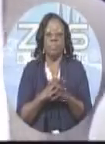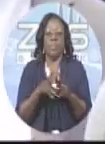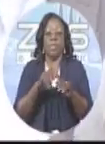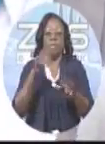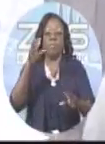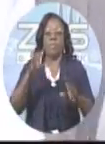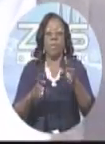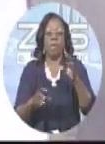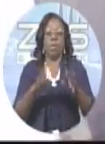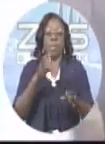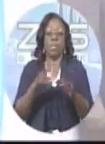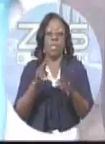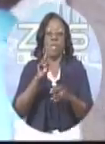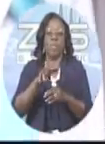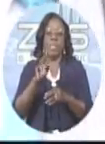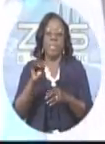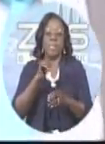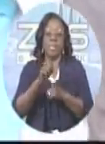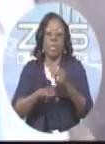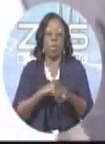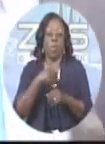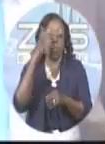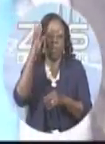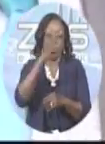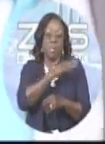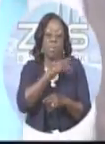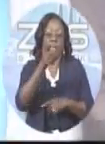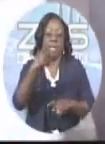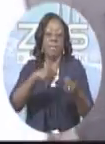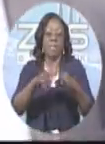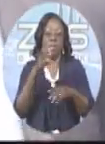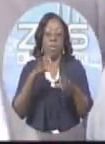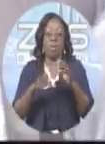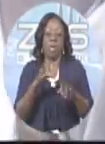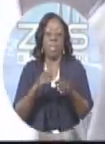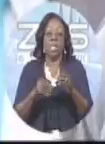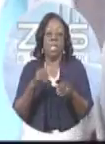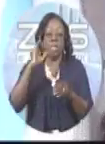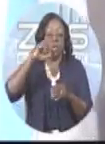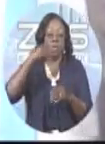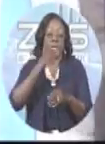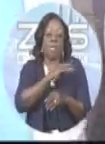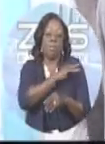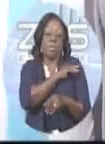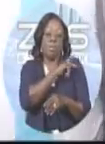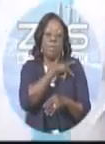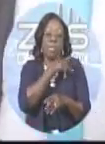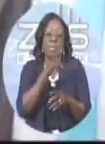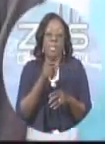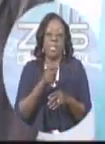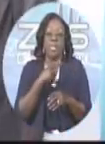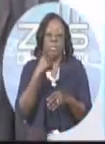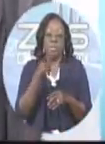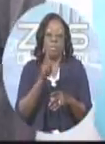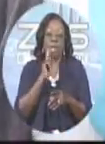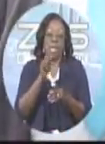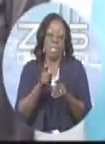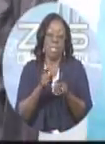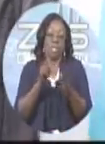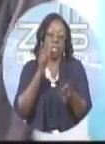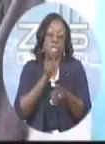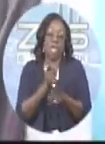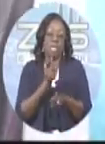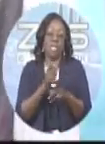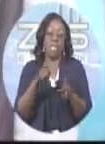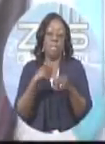The courts tonight, 26-year-old Wilson Capita appeared before Chief Magistrate Joanne Ferguson Pratt today to face murder and attempted murder